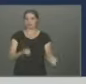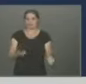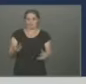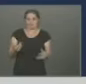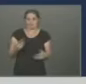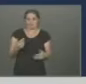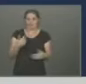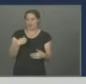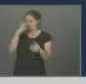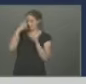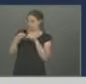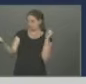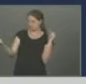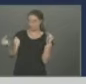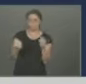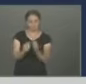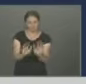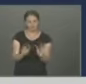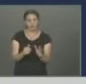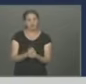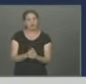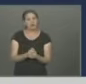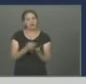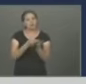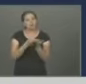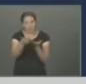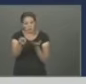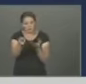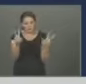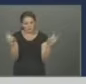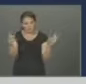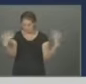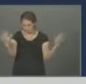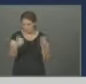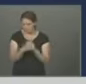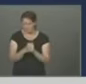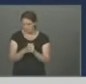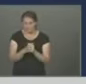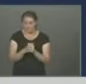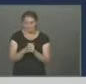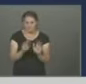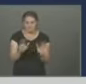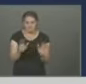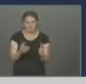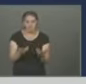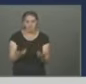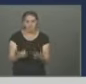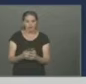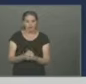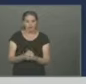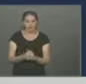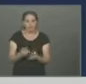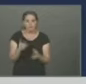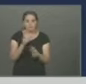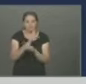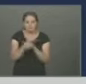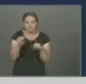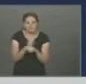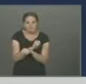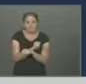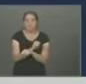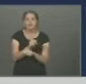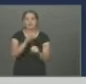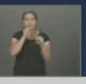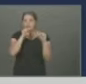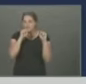truth-free statement. That's something of a record. Look, there is absolutely nothing to